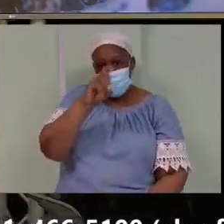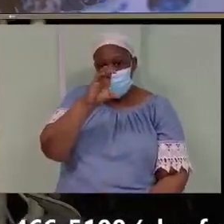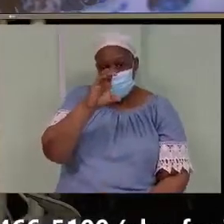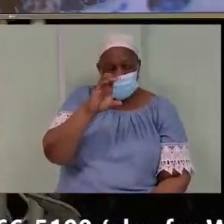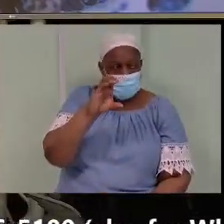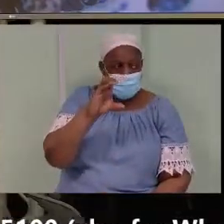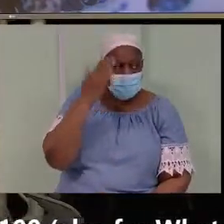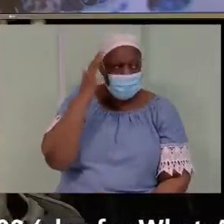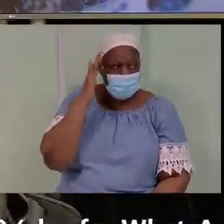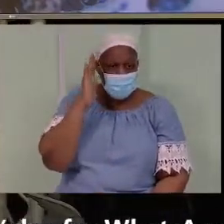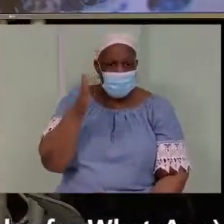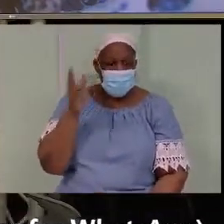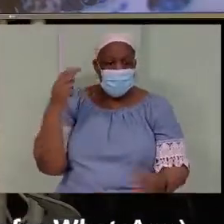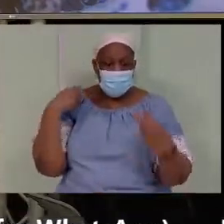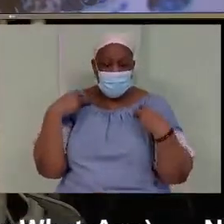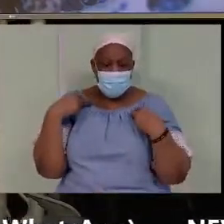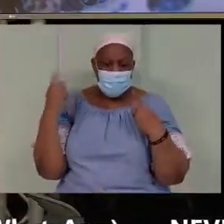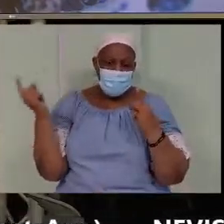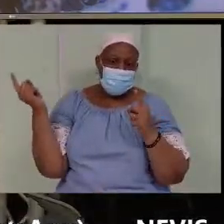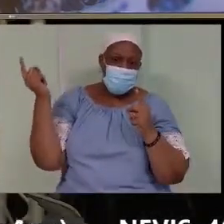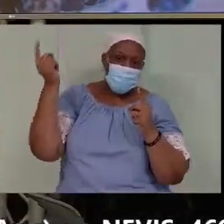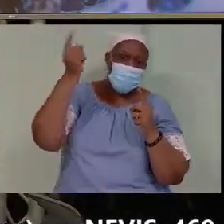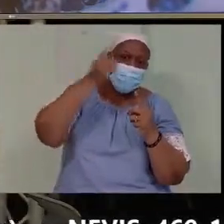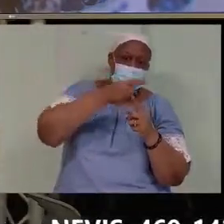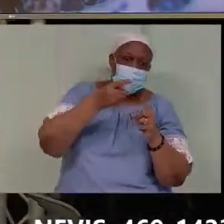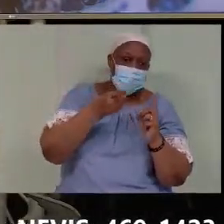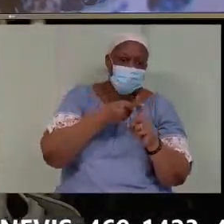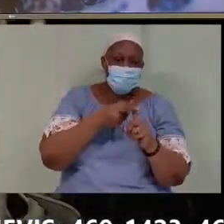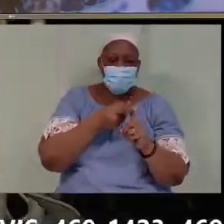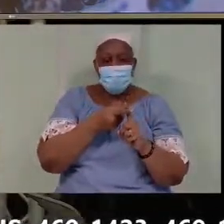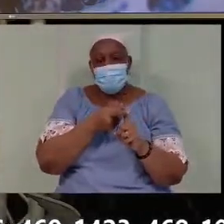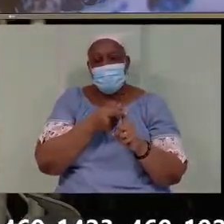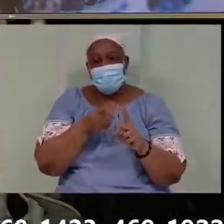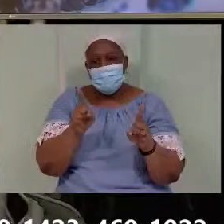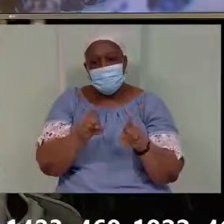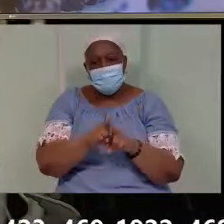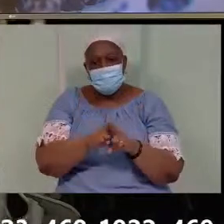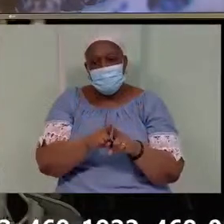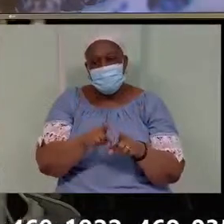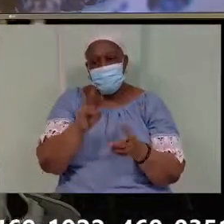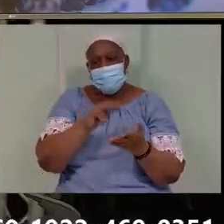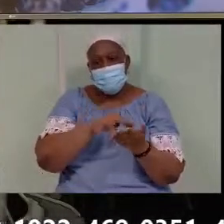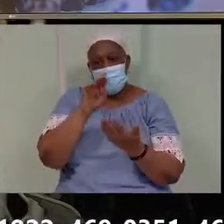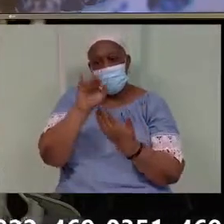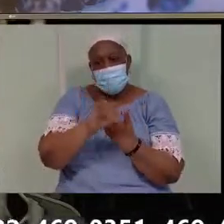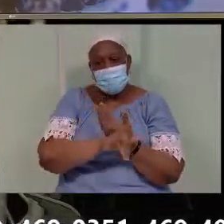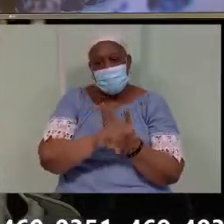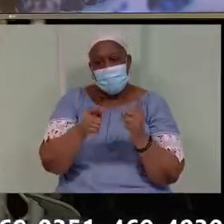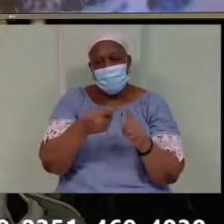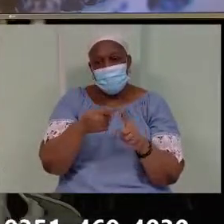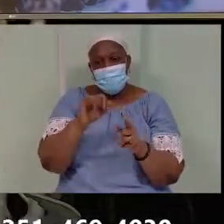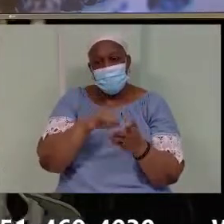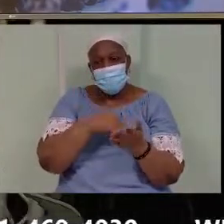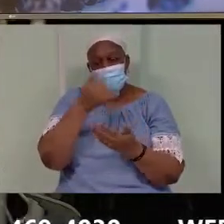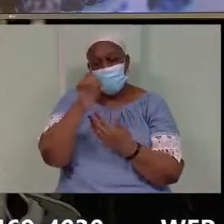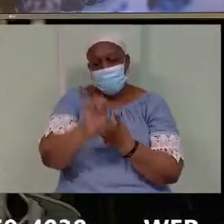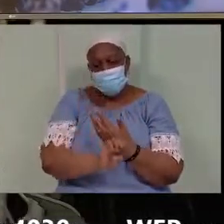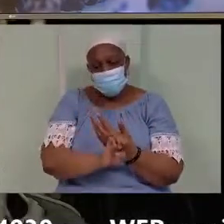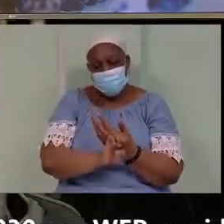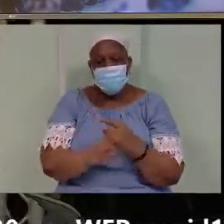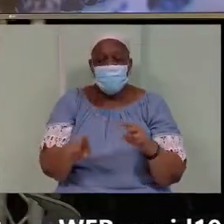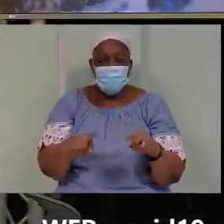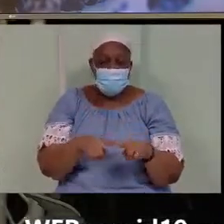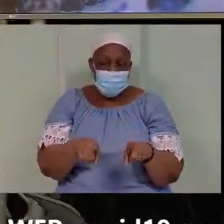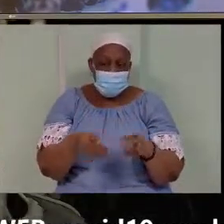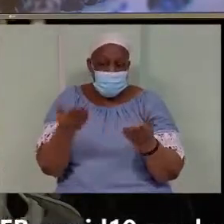revert to the original dates that usually take place throughout the year, or if they would extend the time,